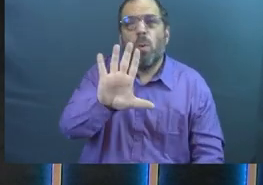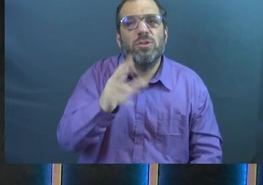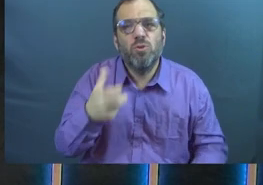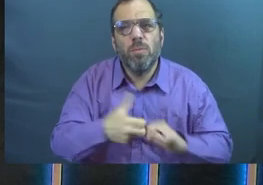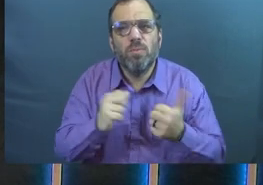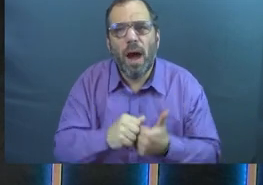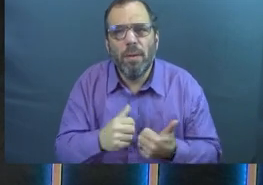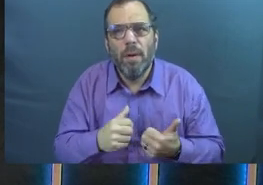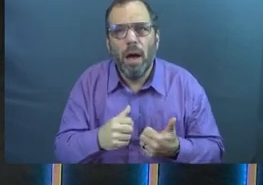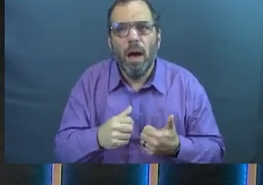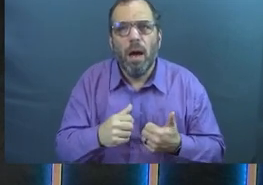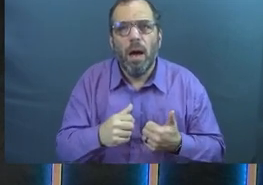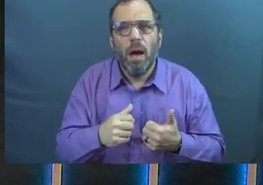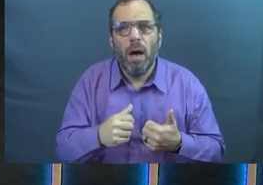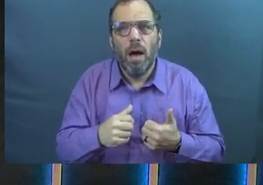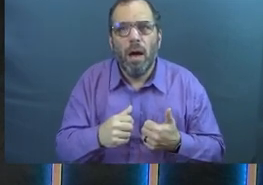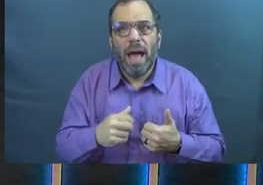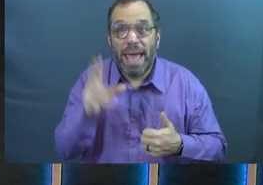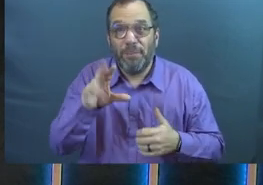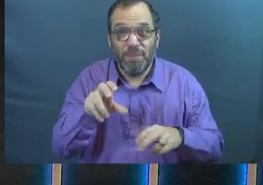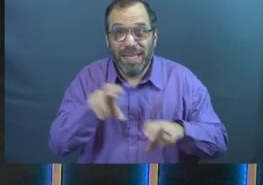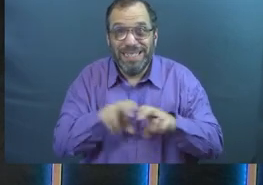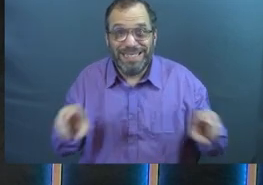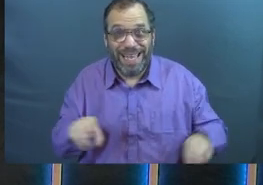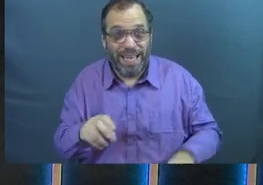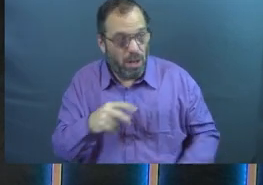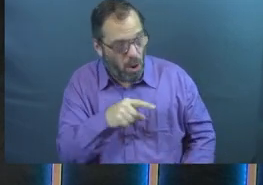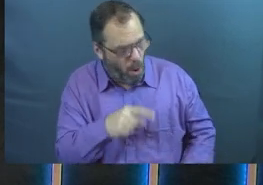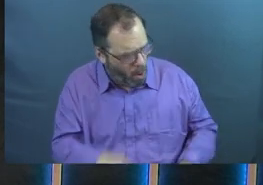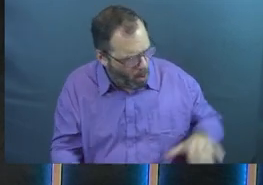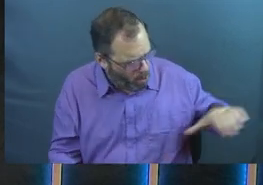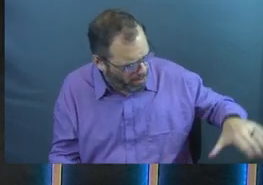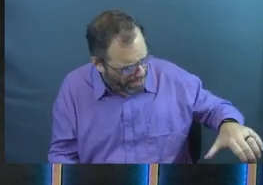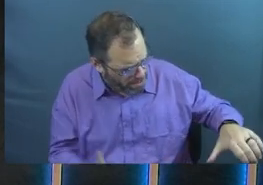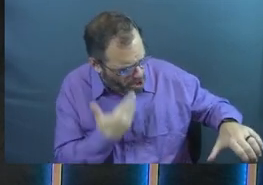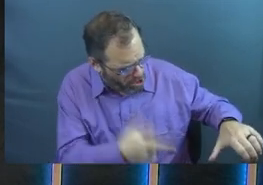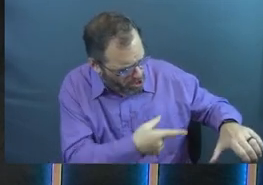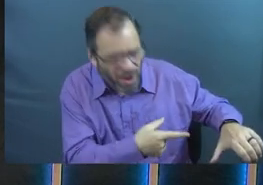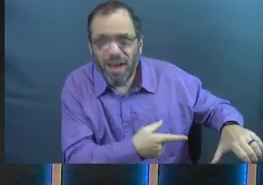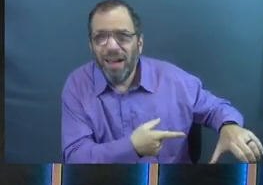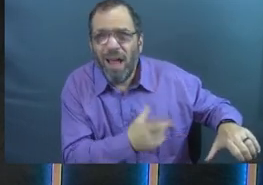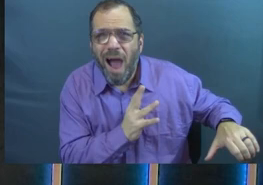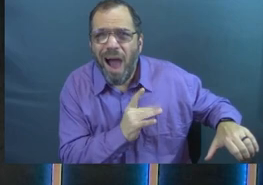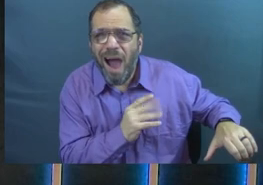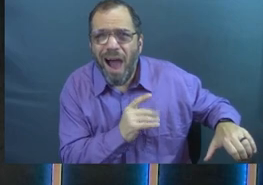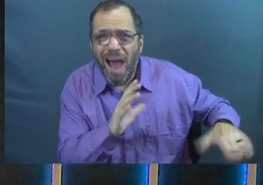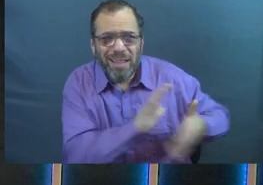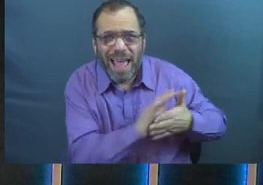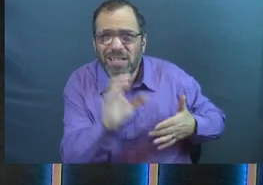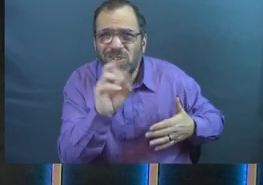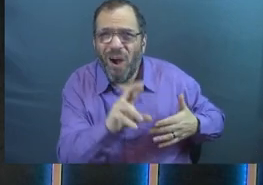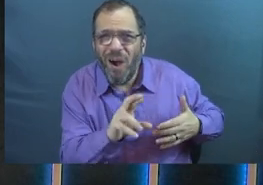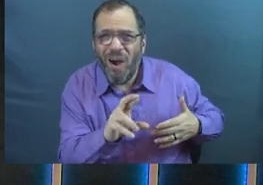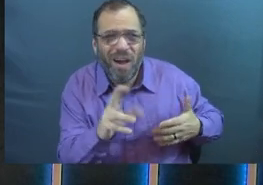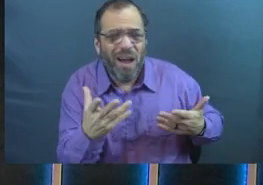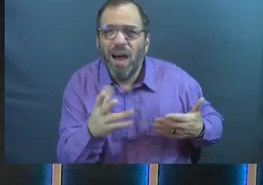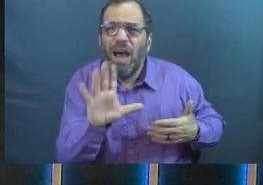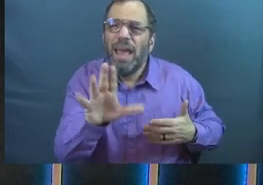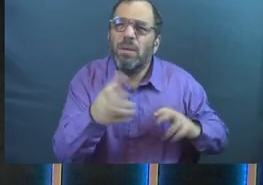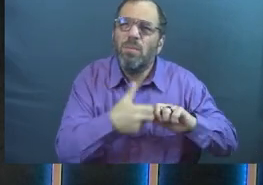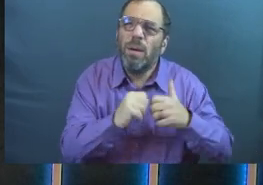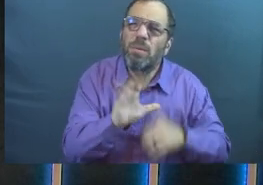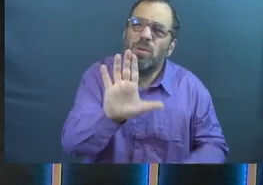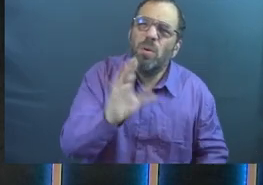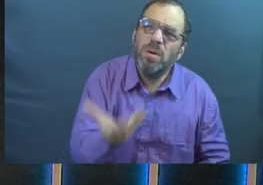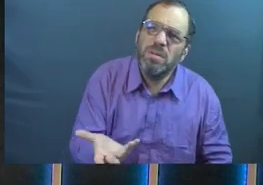problem? Look down the row. Do you see how they're holding hands? Do you see how good they look? Do you see how nice their car is? What's your